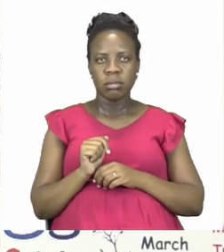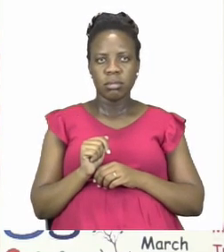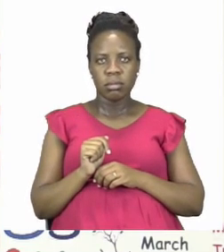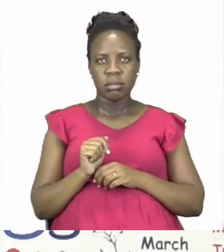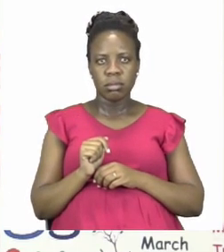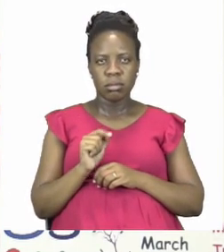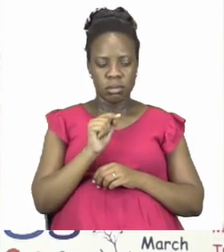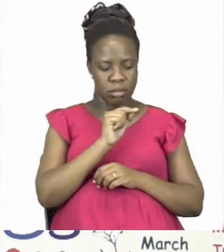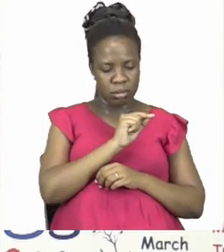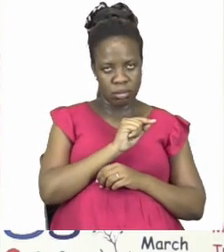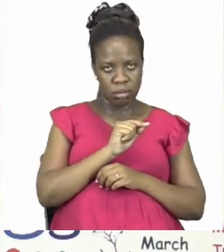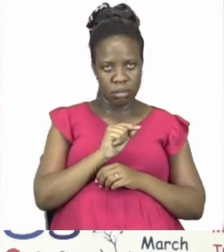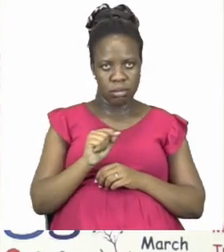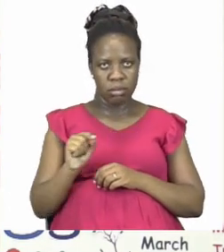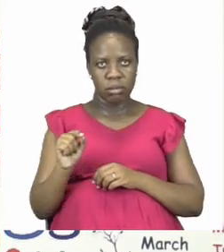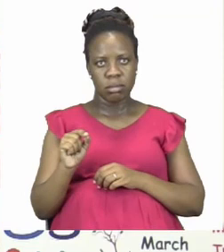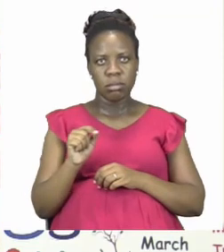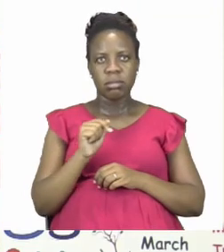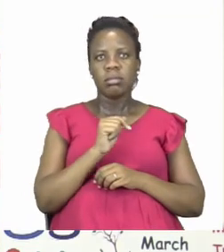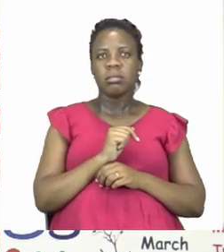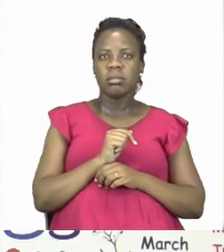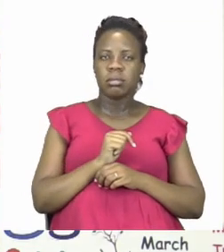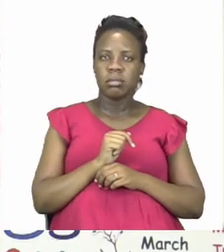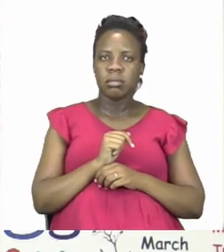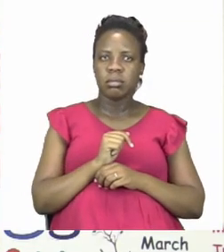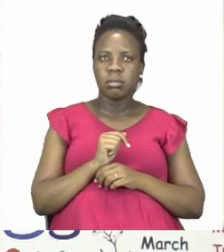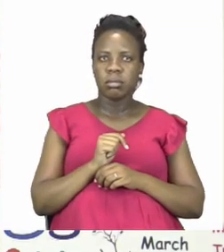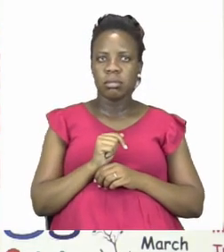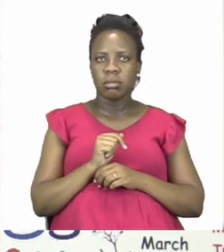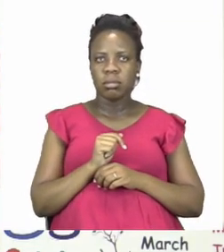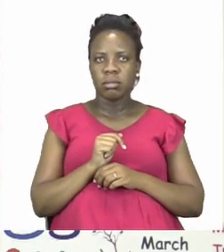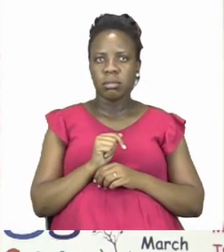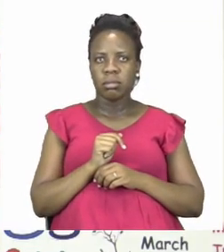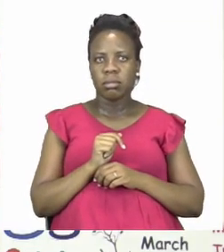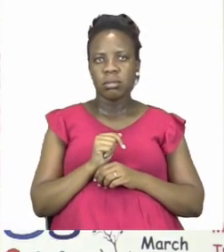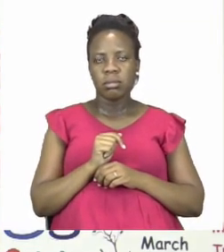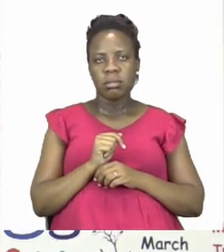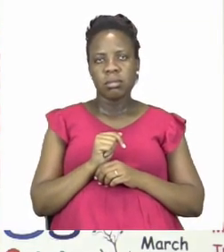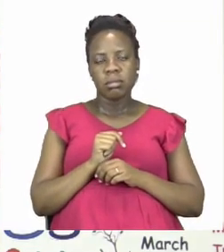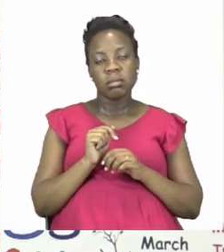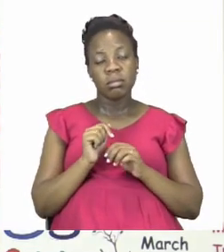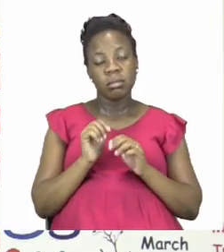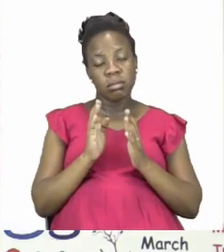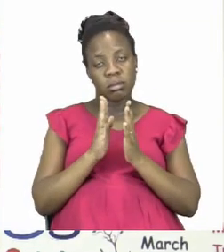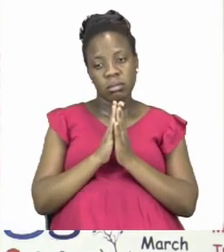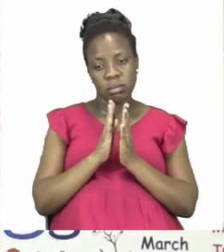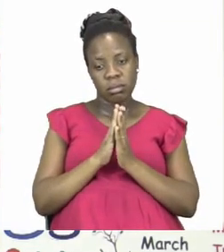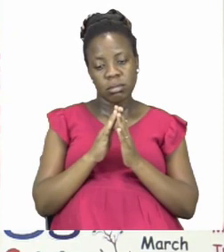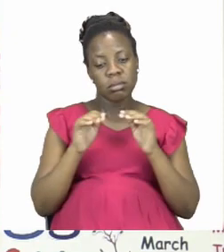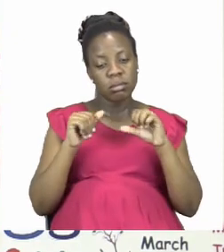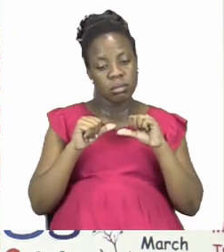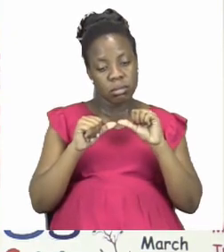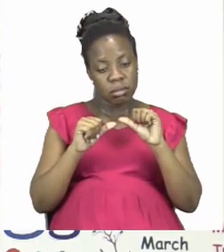the crossword, and then we cross it out from our list. Now, boys and girls, I want you to go ahead and I